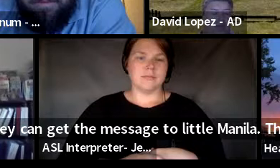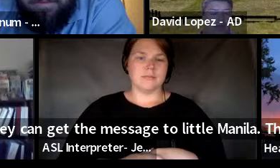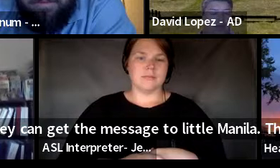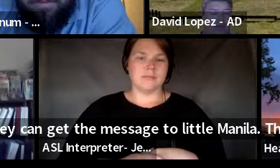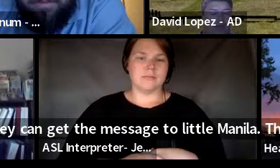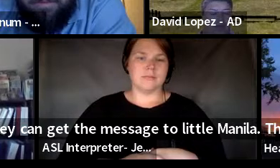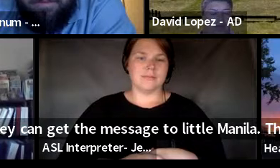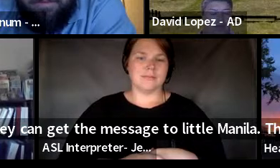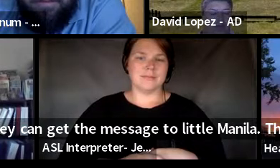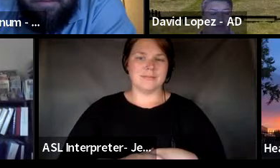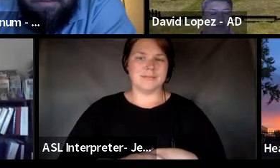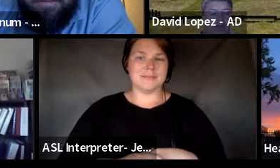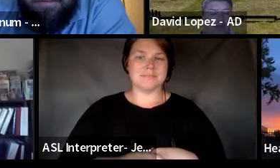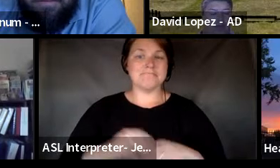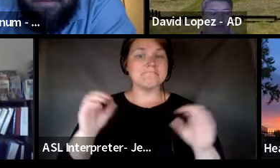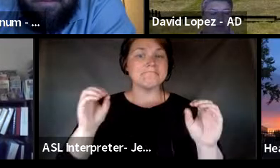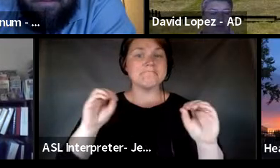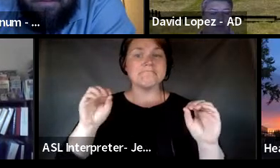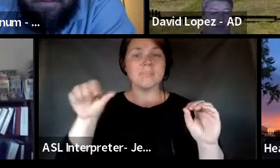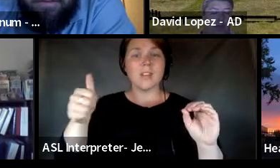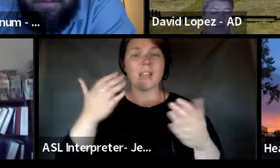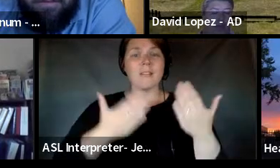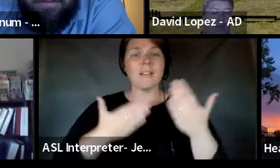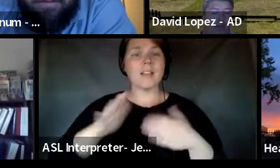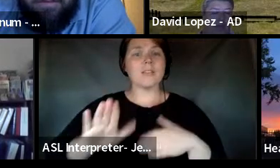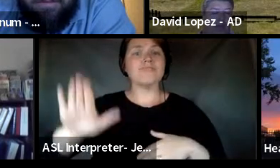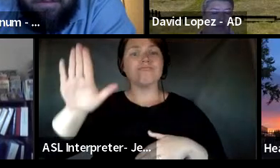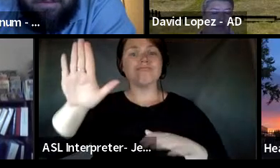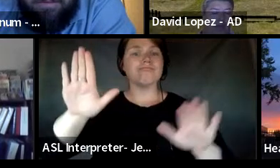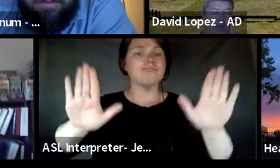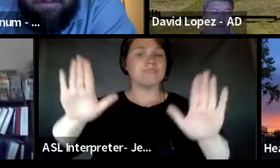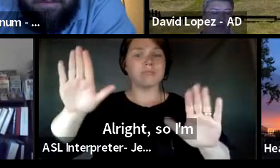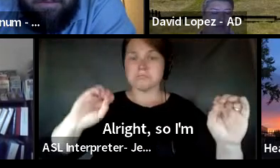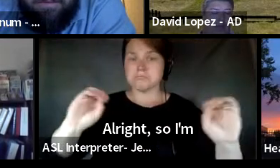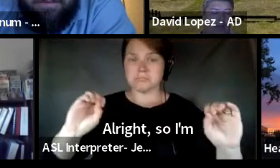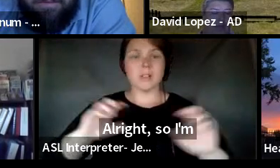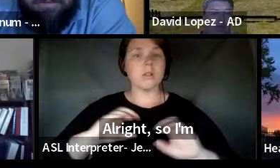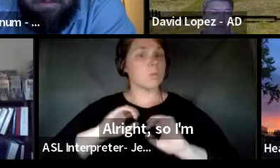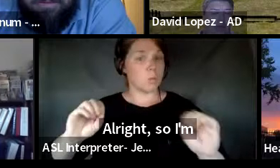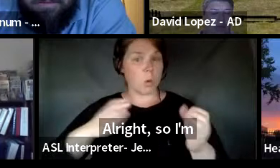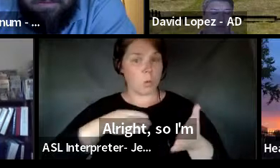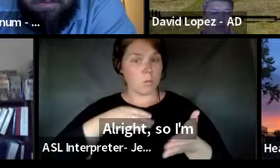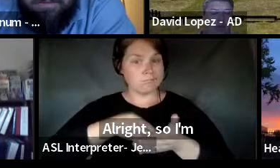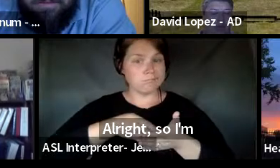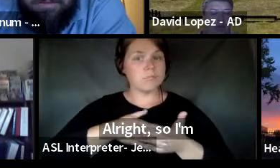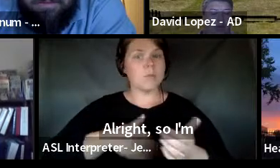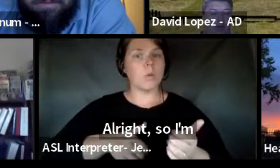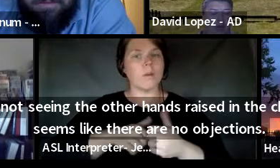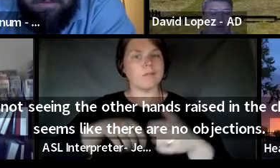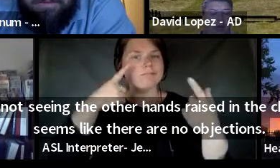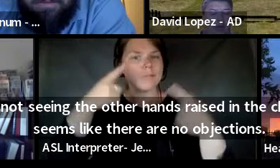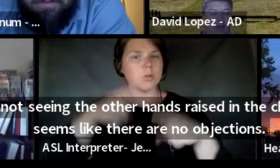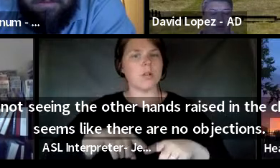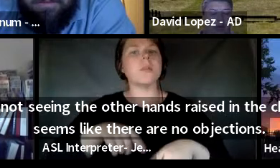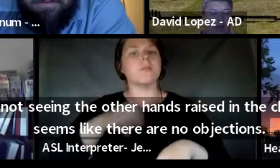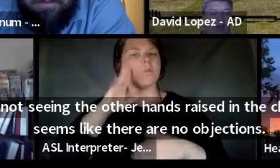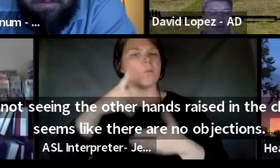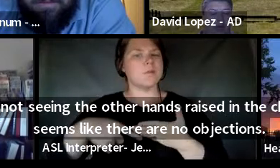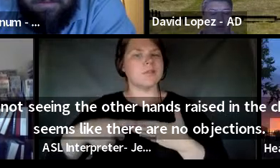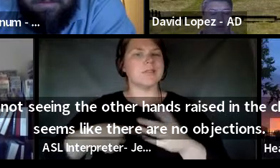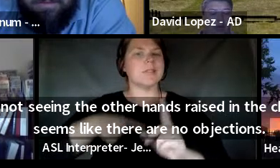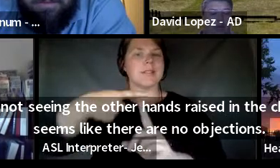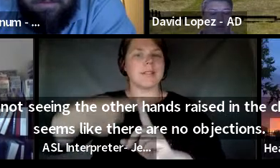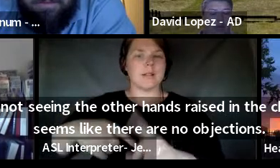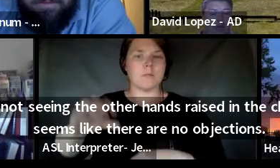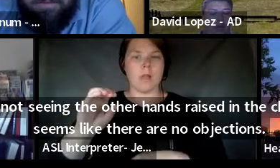All right, so I'm not seeing any other hands raised or in the chat, so it seems like there are no objections with the consensus that we will be discussing this next month.